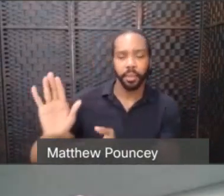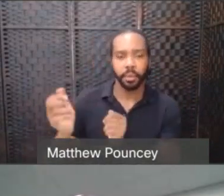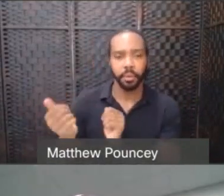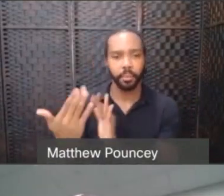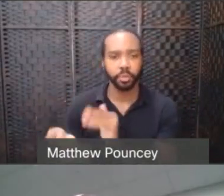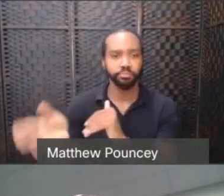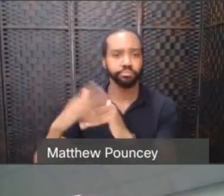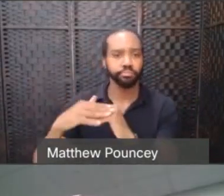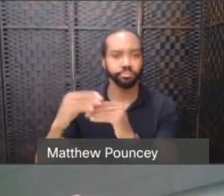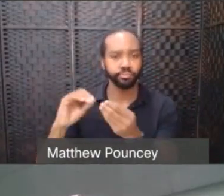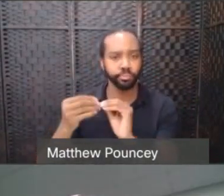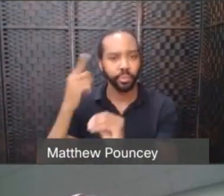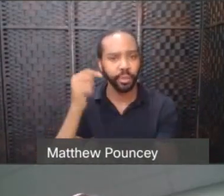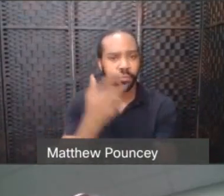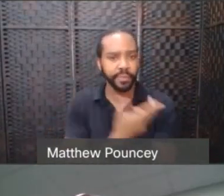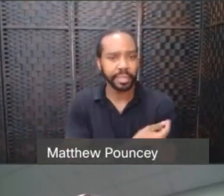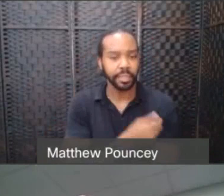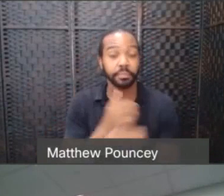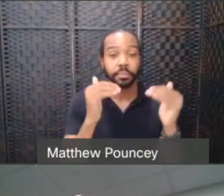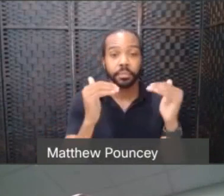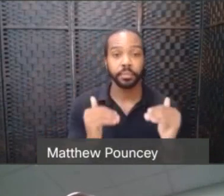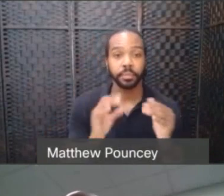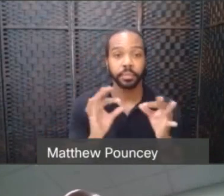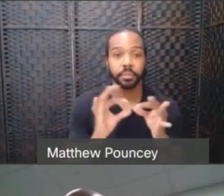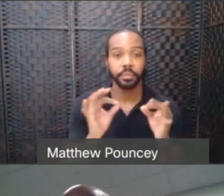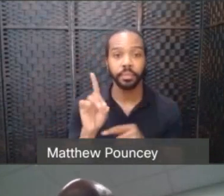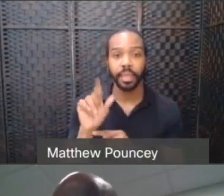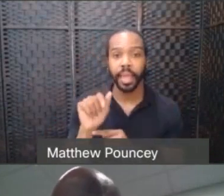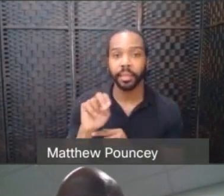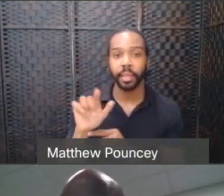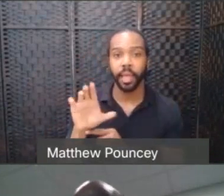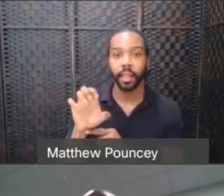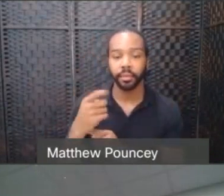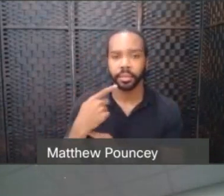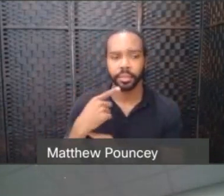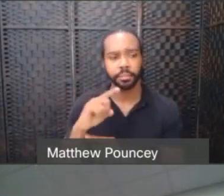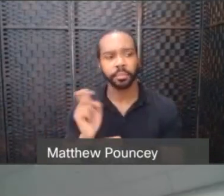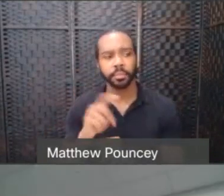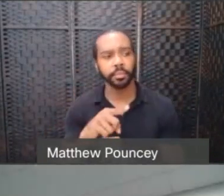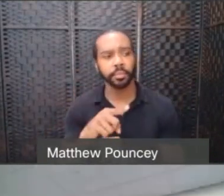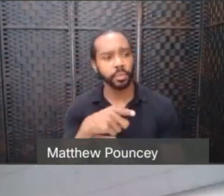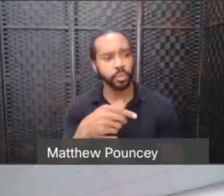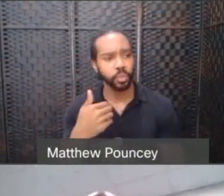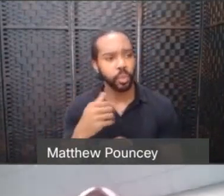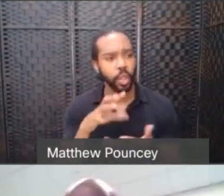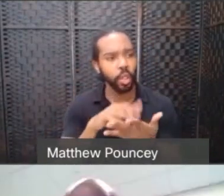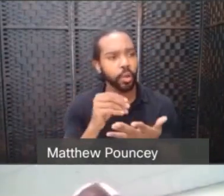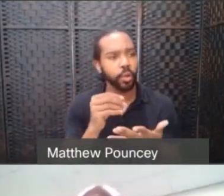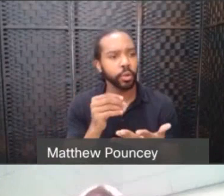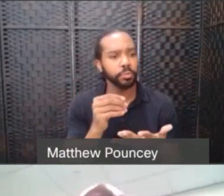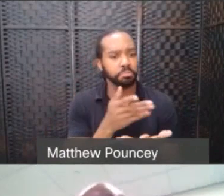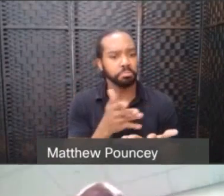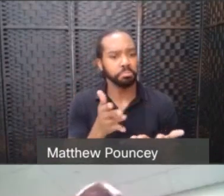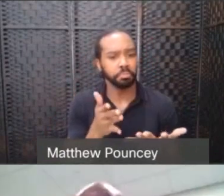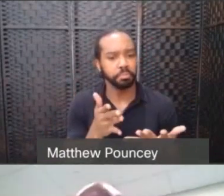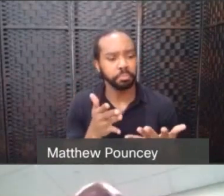then you have Danielle, did you learn anything unexpected about fears through the individual phone calls? So Danielle, if you're